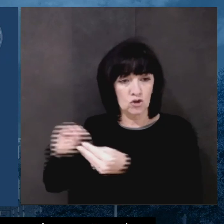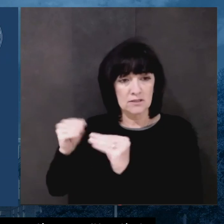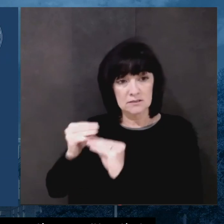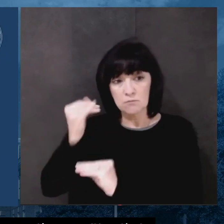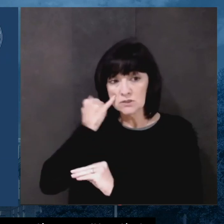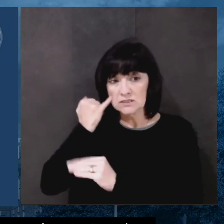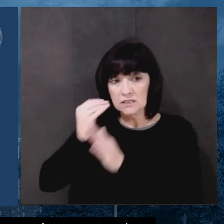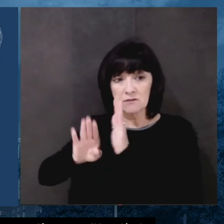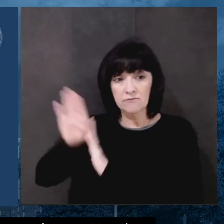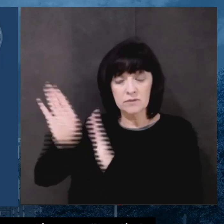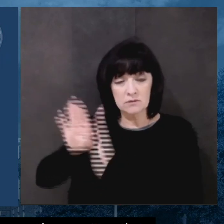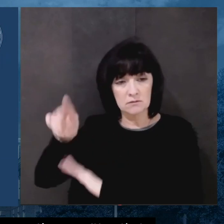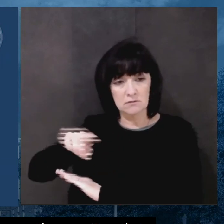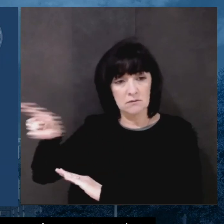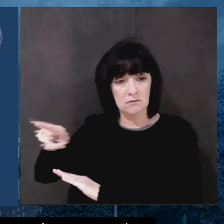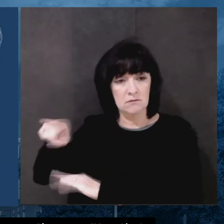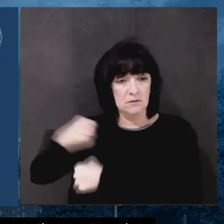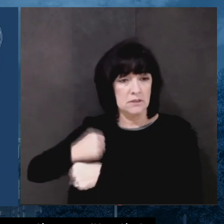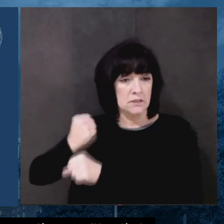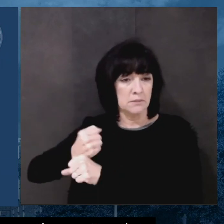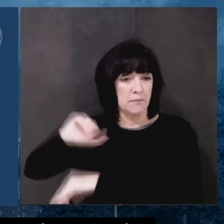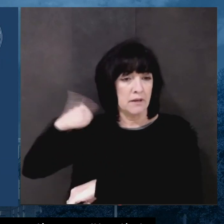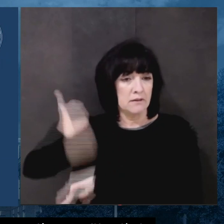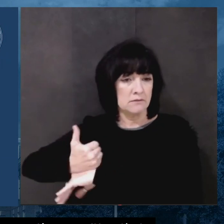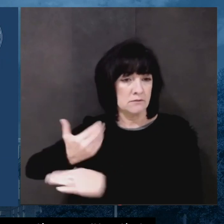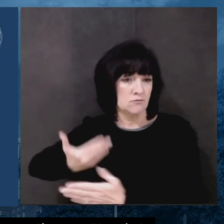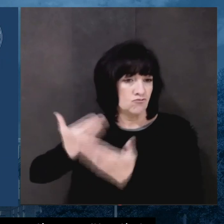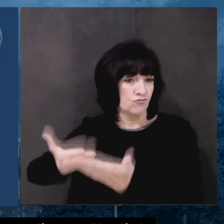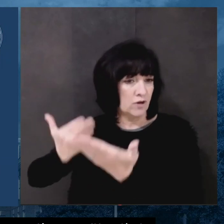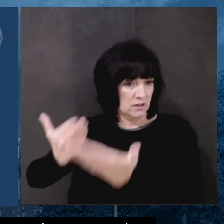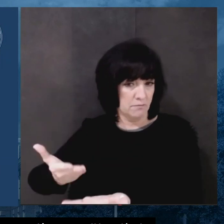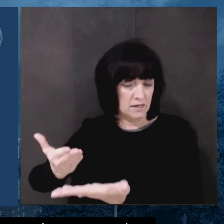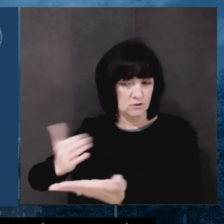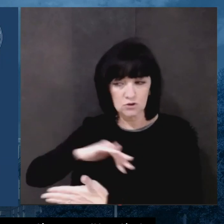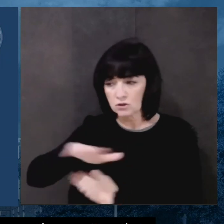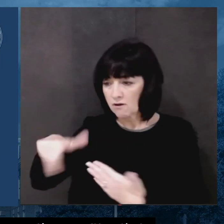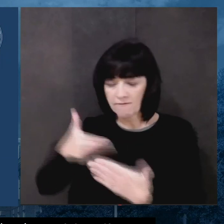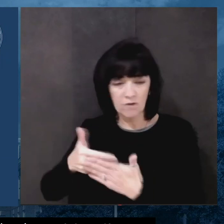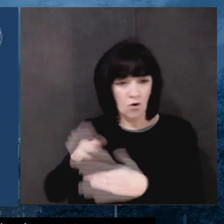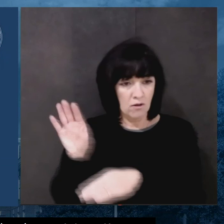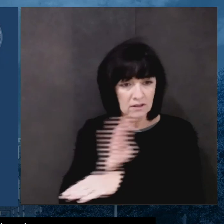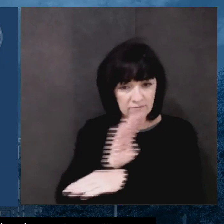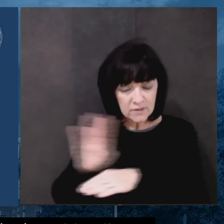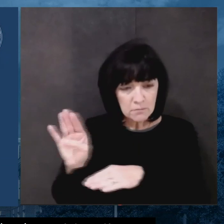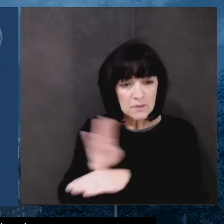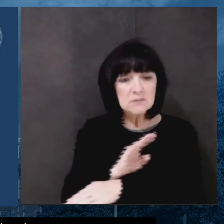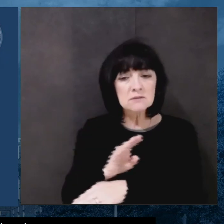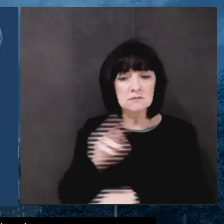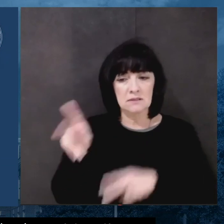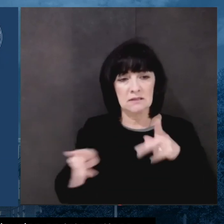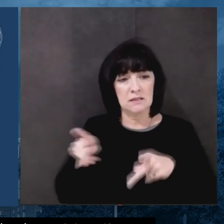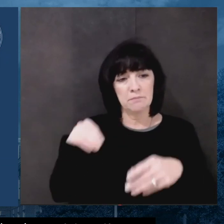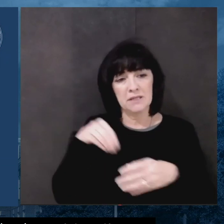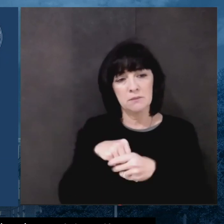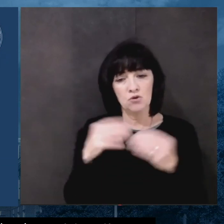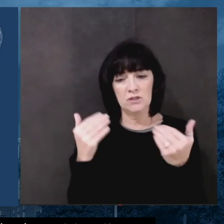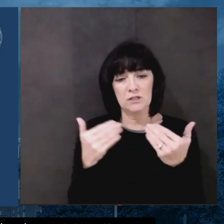developed with the interaction of all these business sectors and with members of the General Assembly as well. So